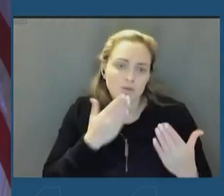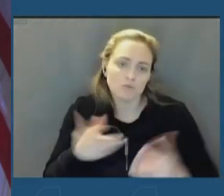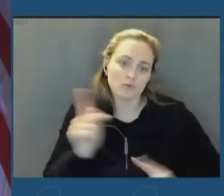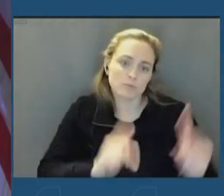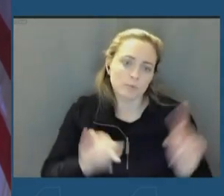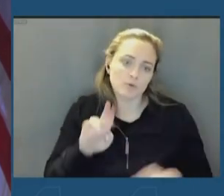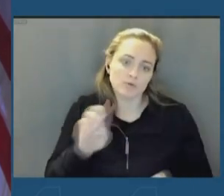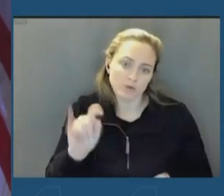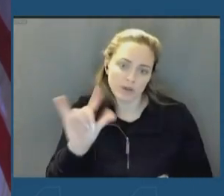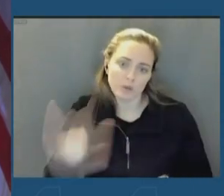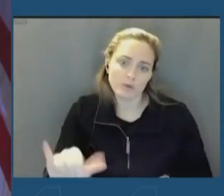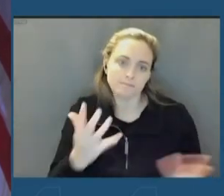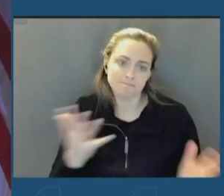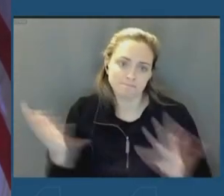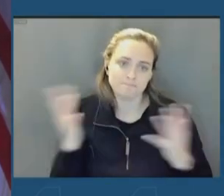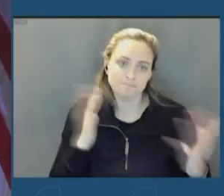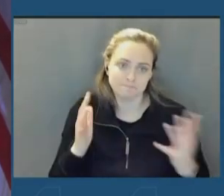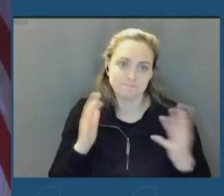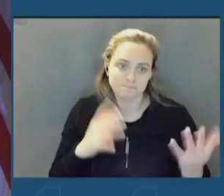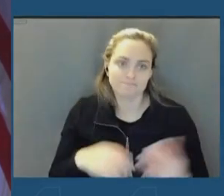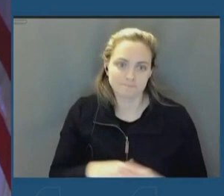County.